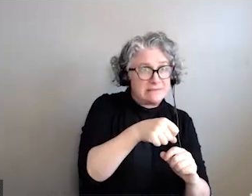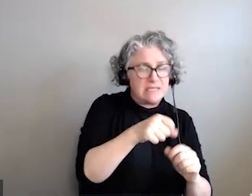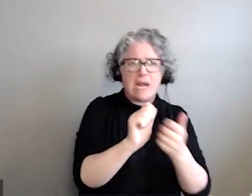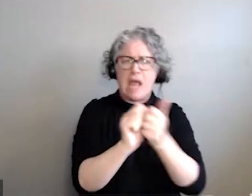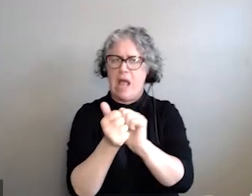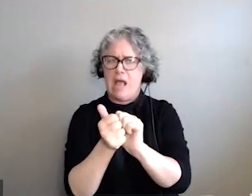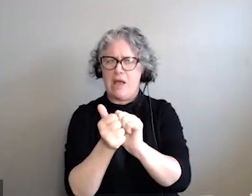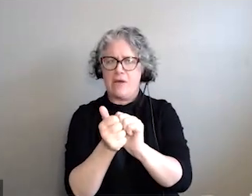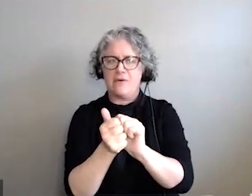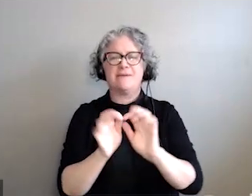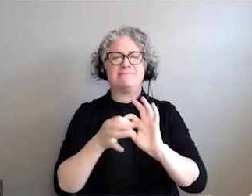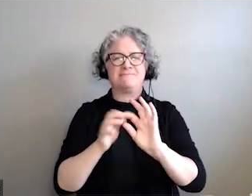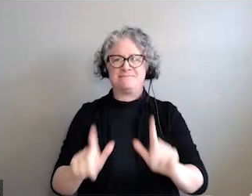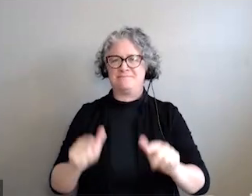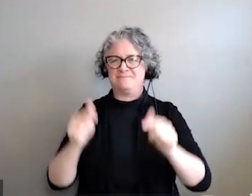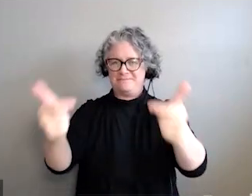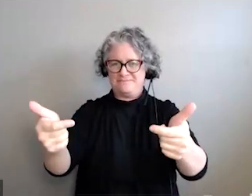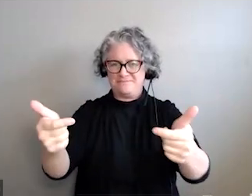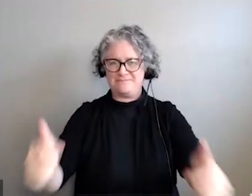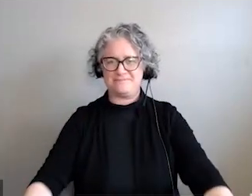please.